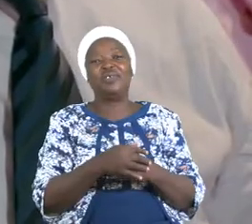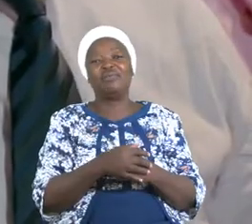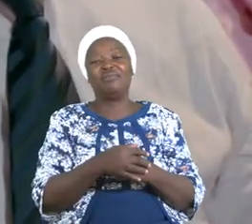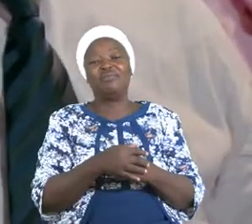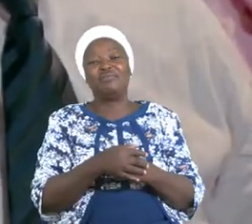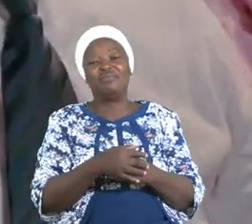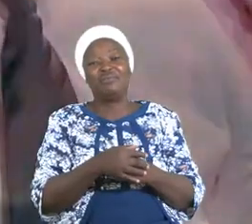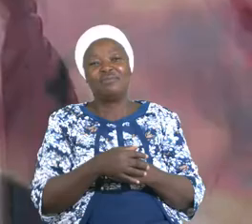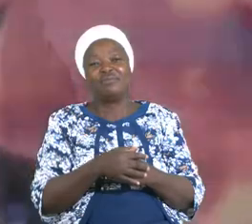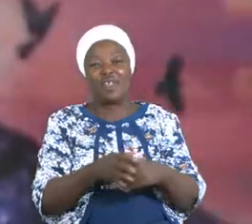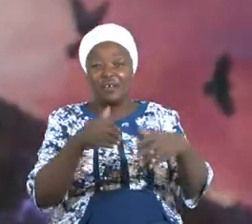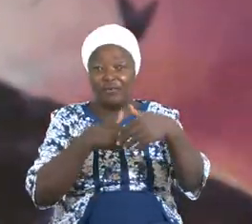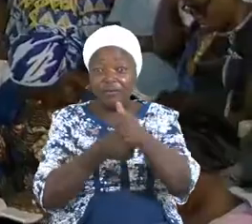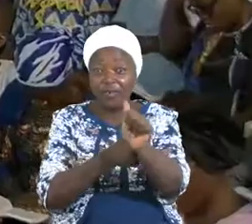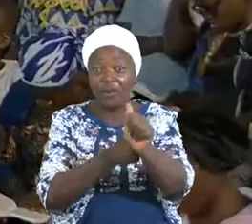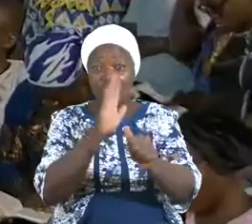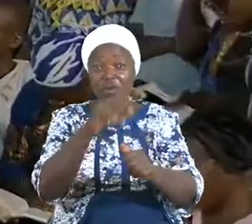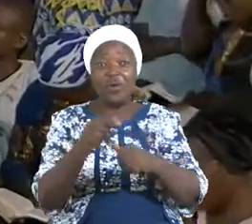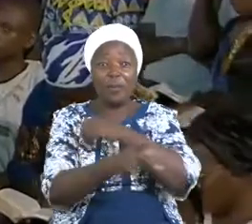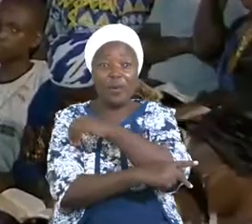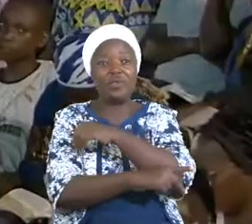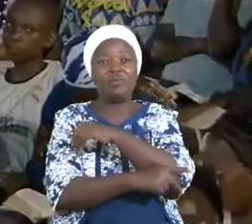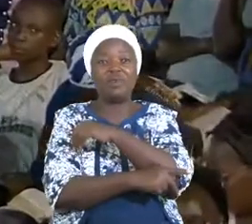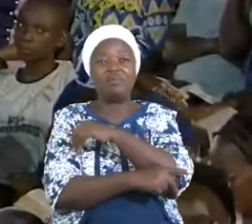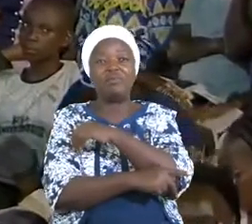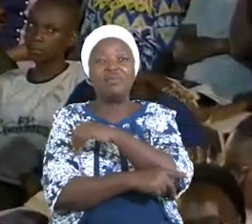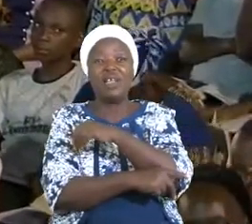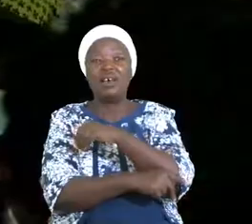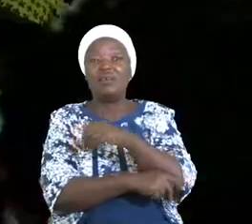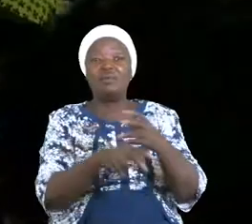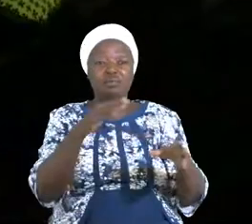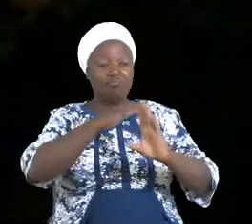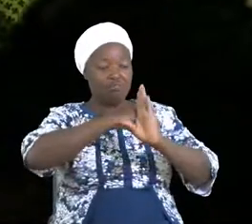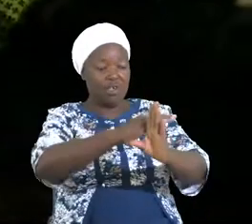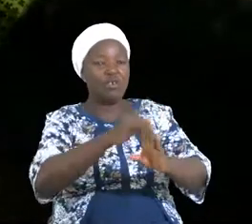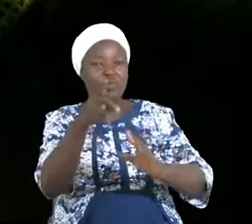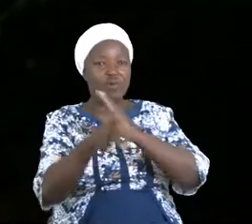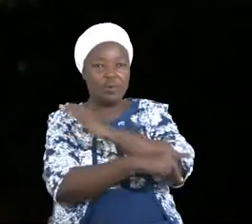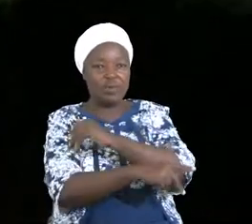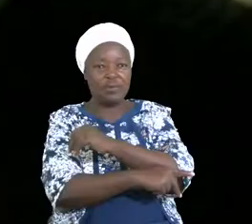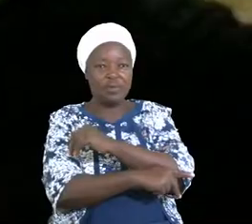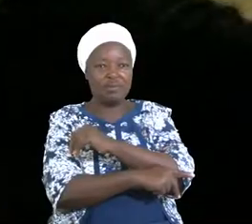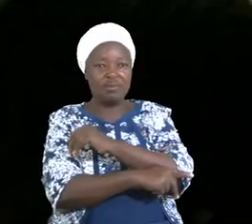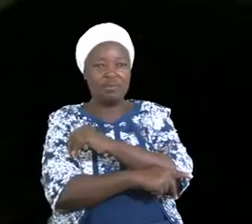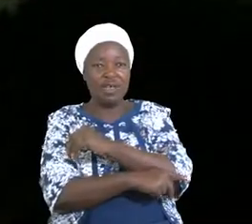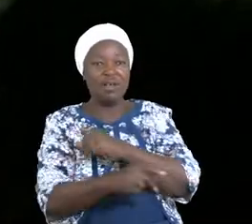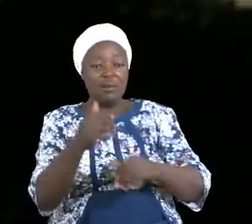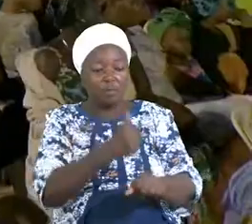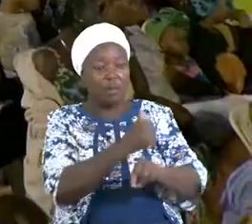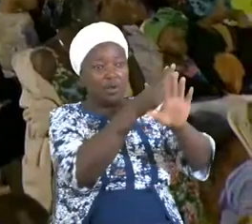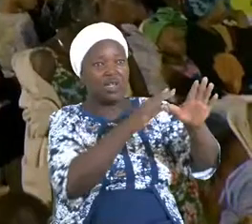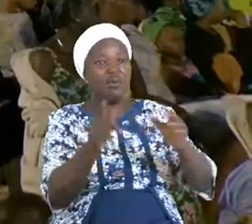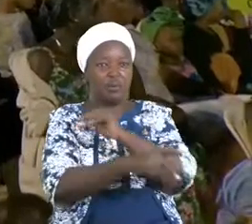Hurdle, you'll pass over. Mountain, you'll pass over. Red Sea, you will pass